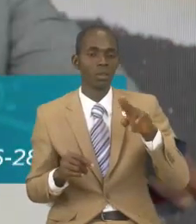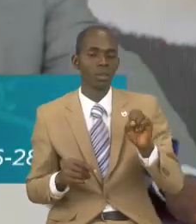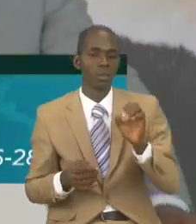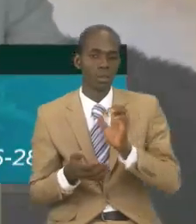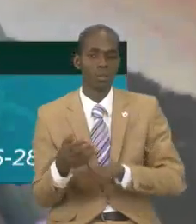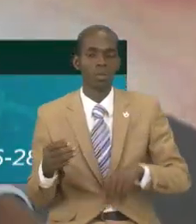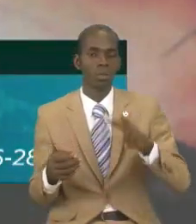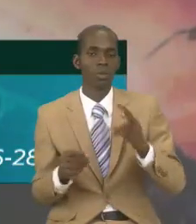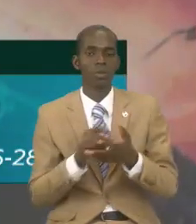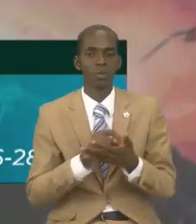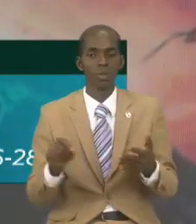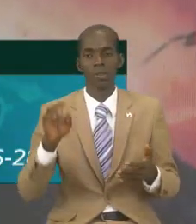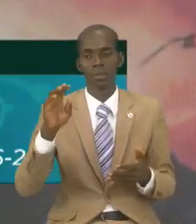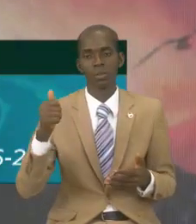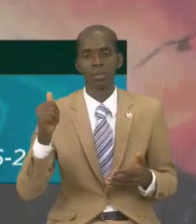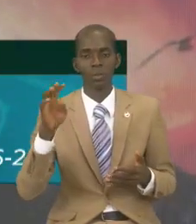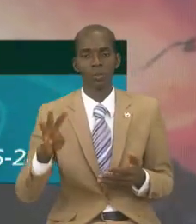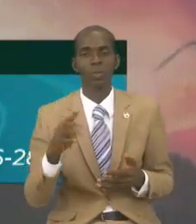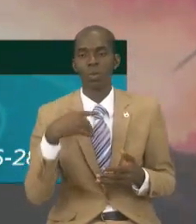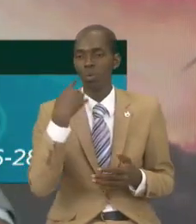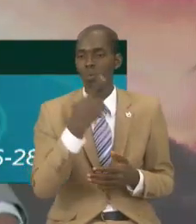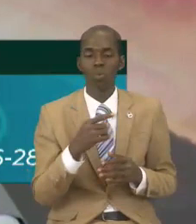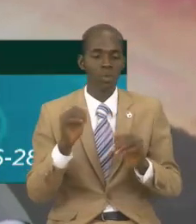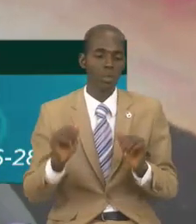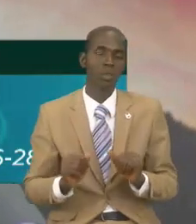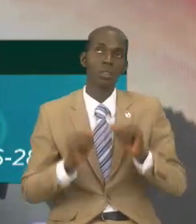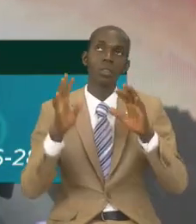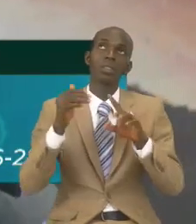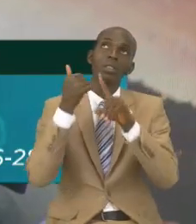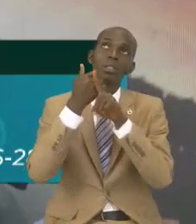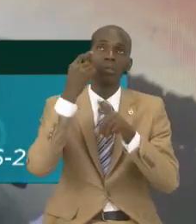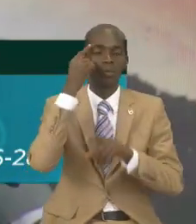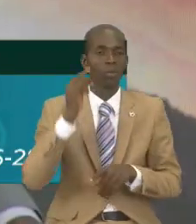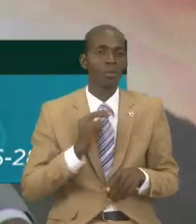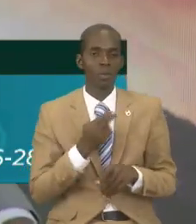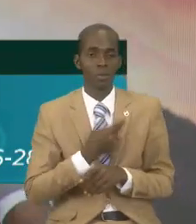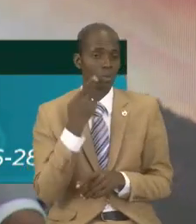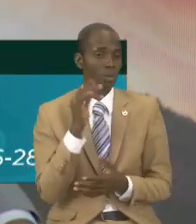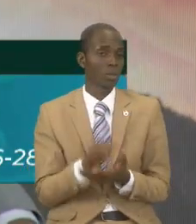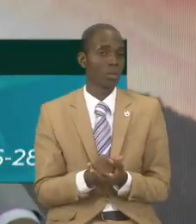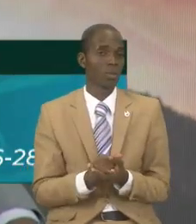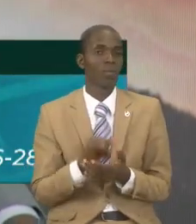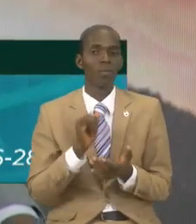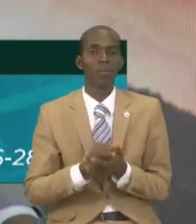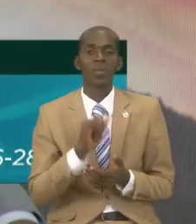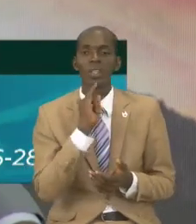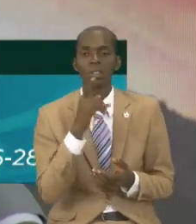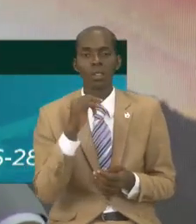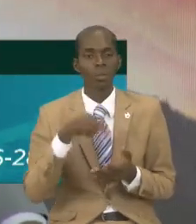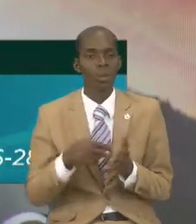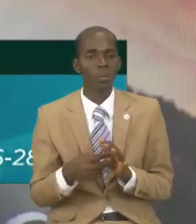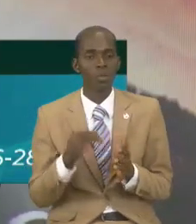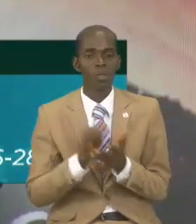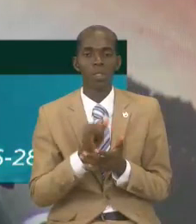verse 14, who gave himself for us. You see that? That's the purpose. That's the